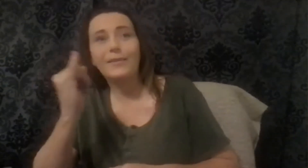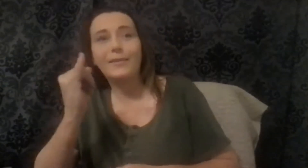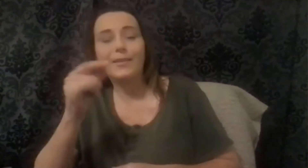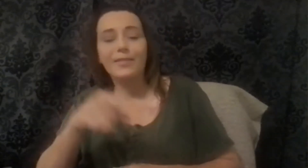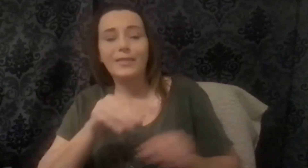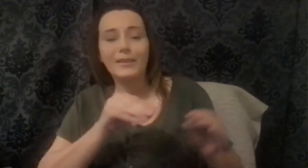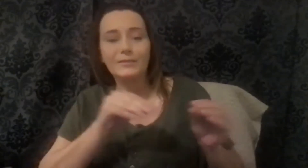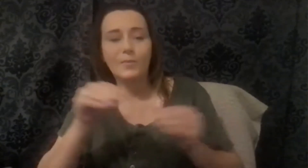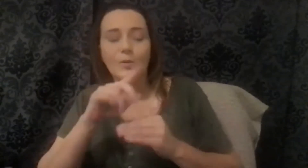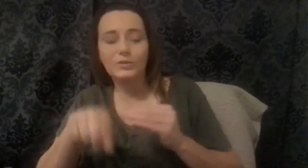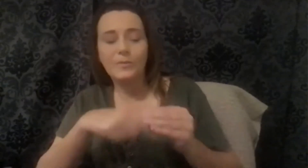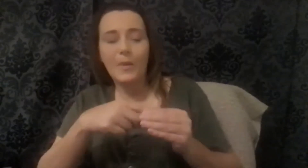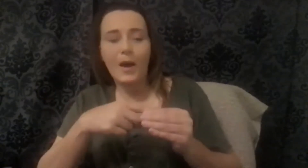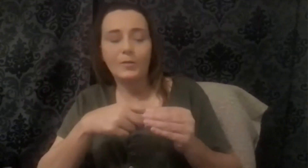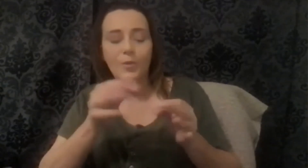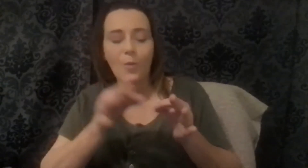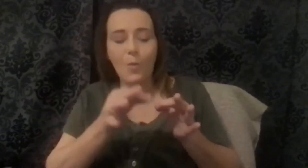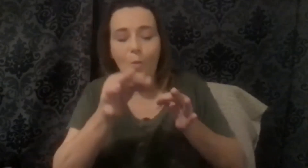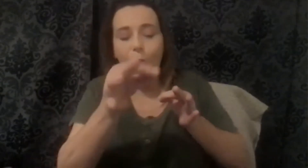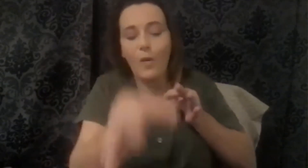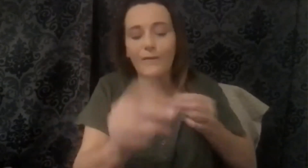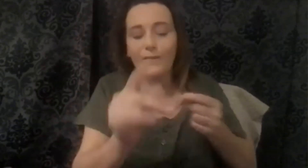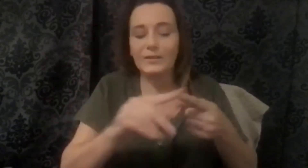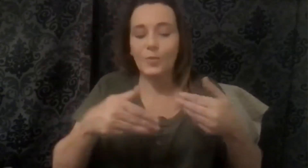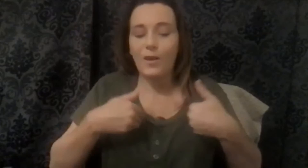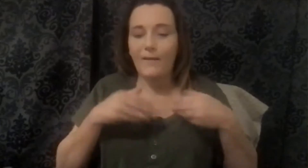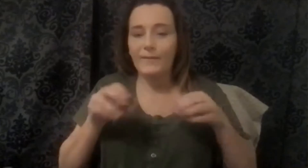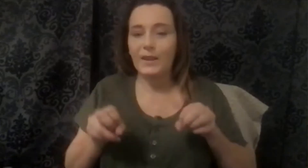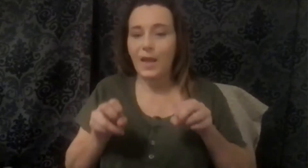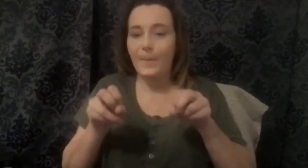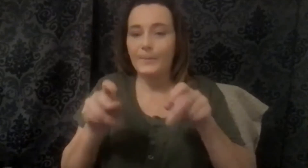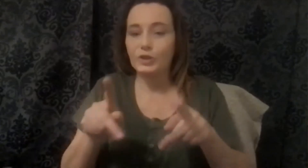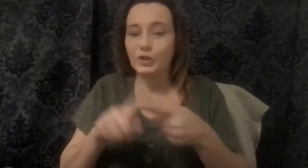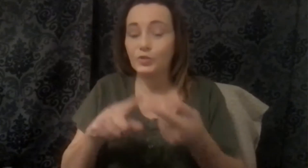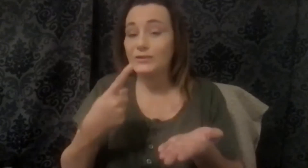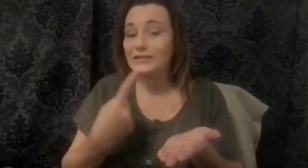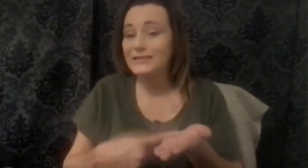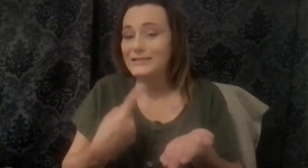is holding off until we have an opportunity to discuss